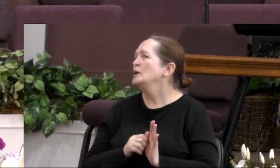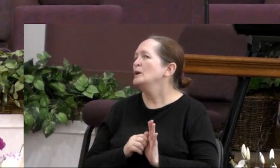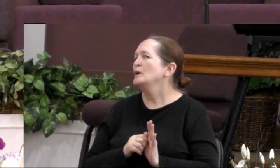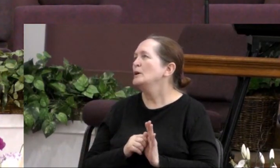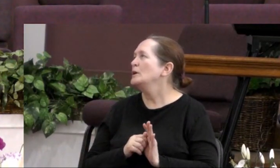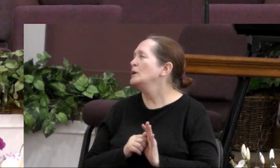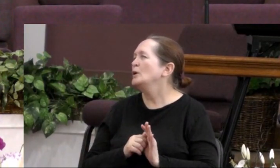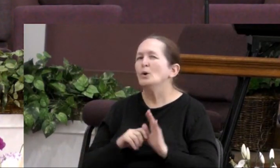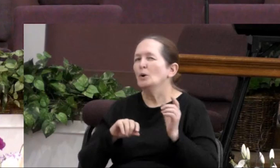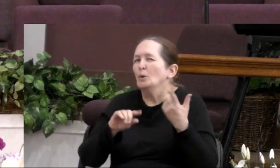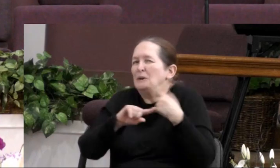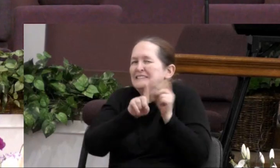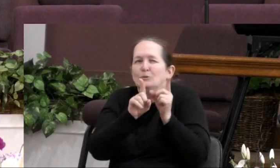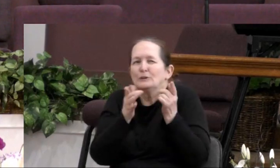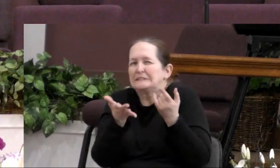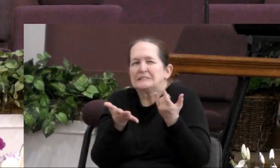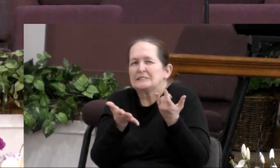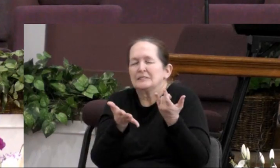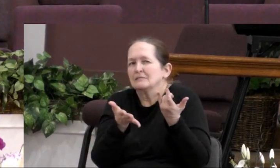What difference does that make?